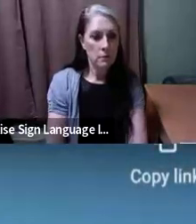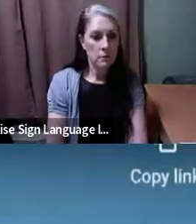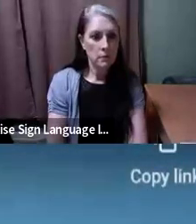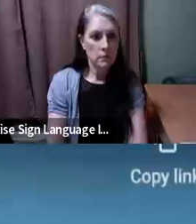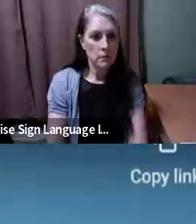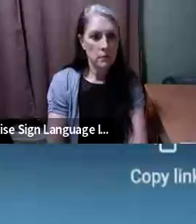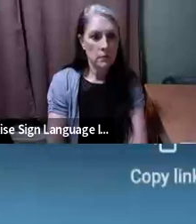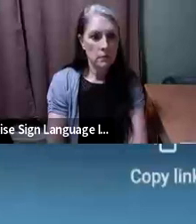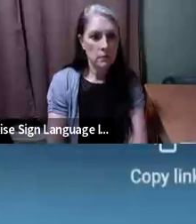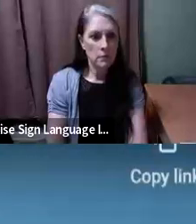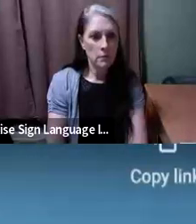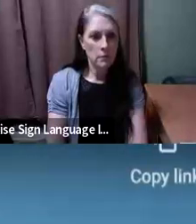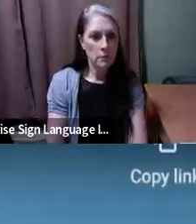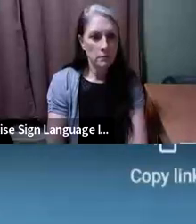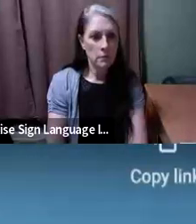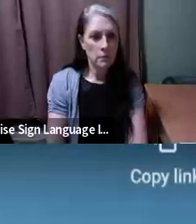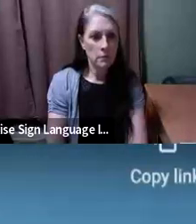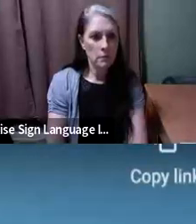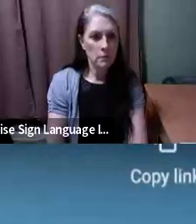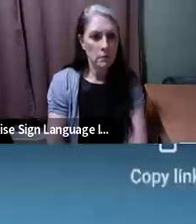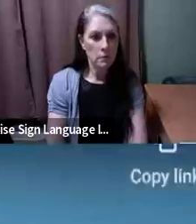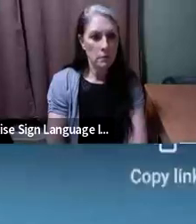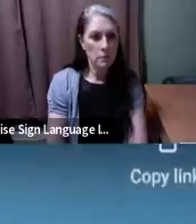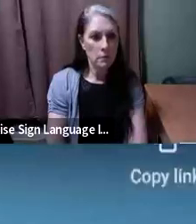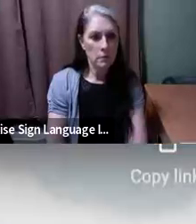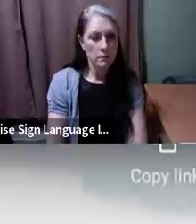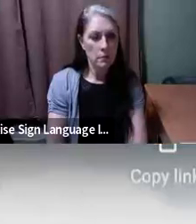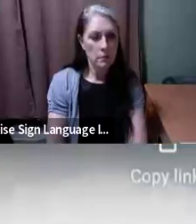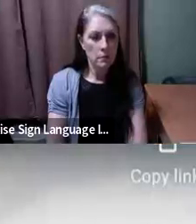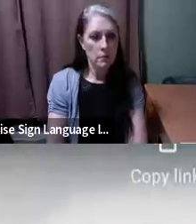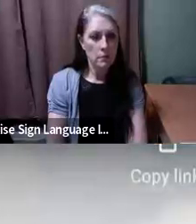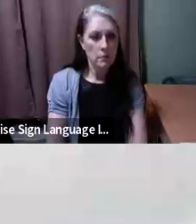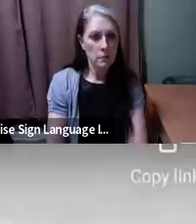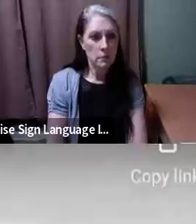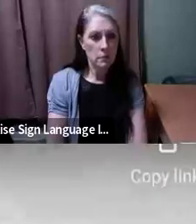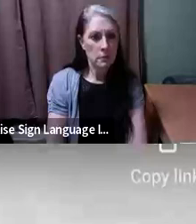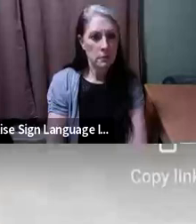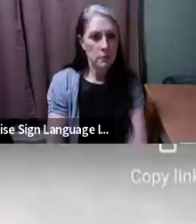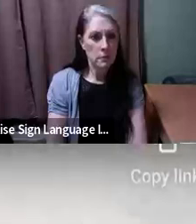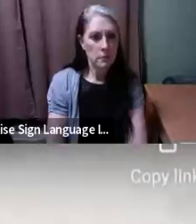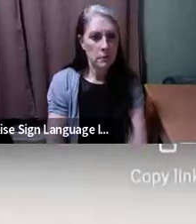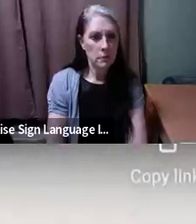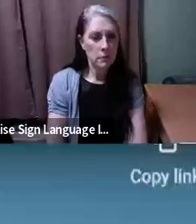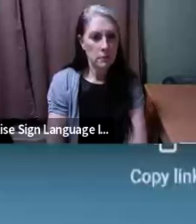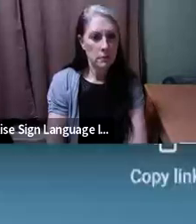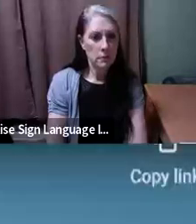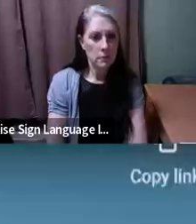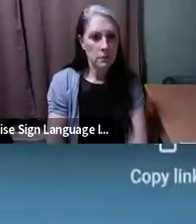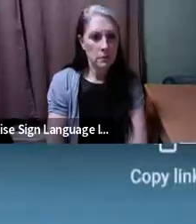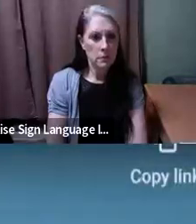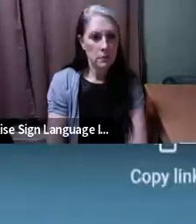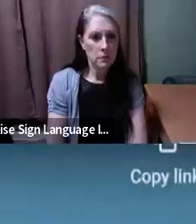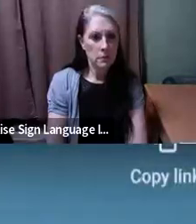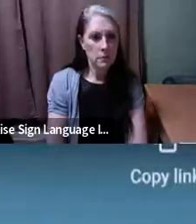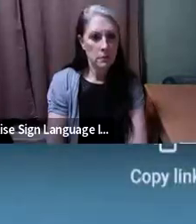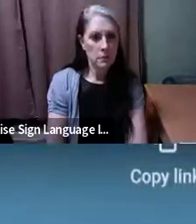change direction. They make spiraling patterns that begin with their head and cascade down their body. They have open